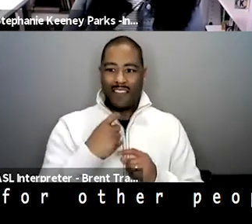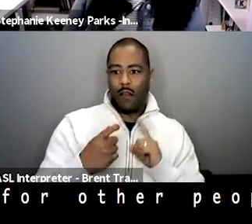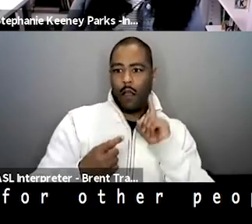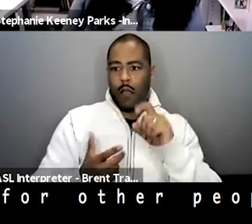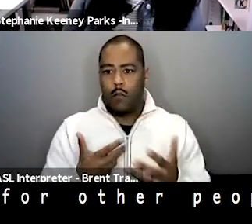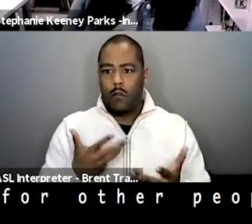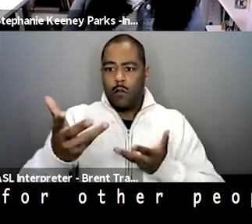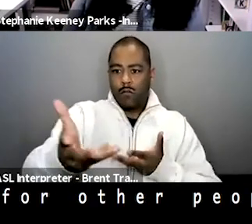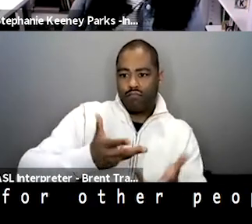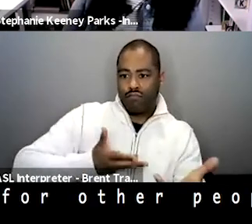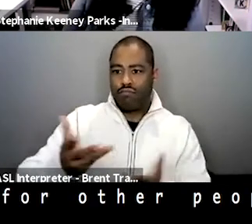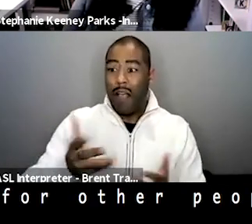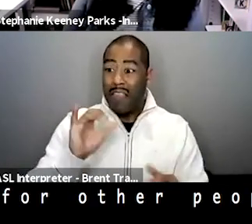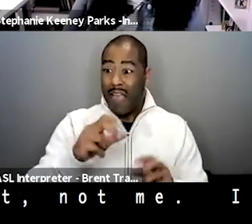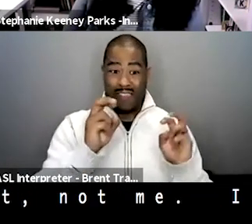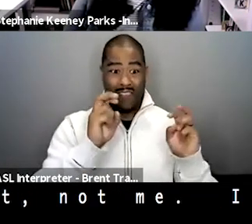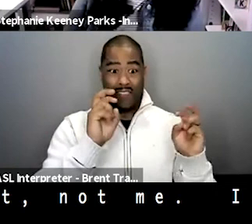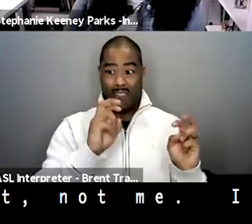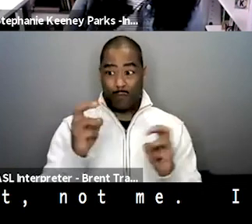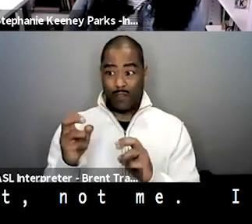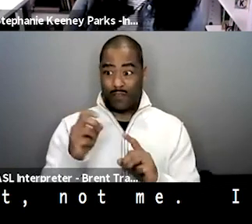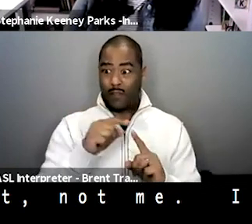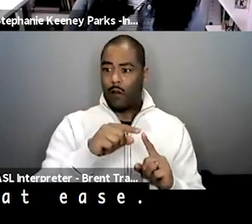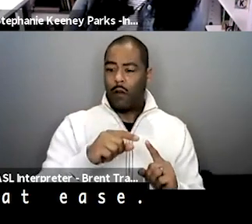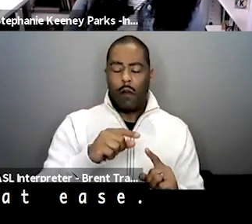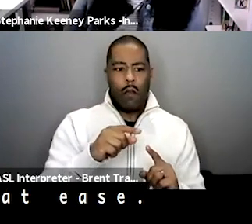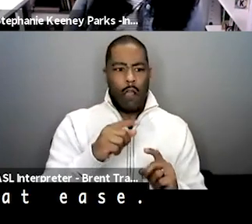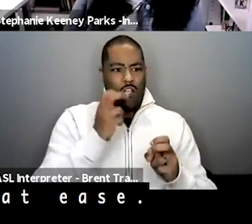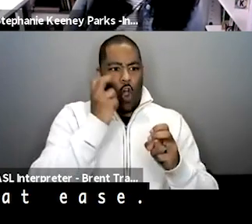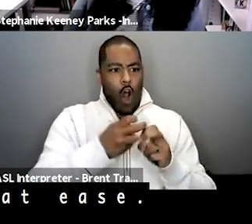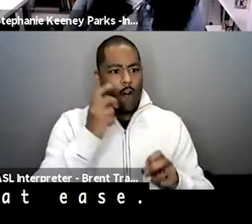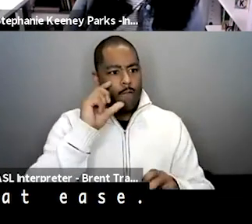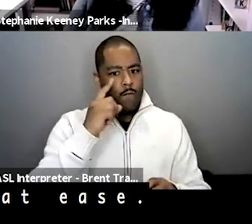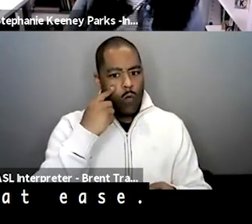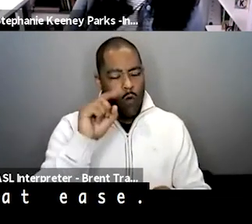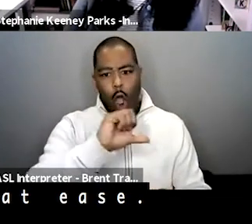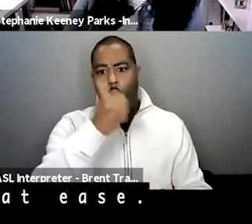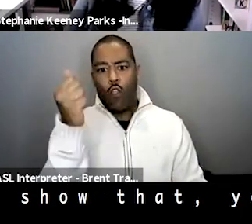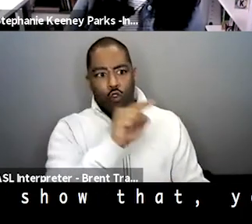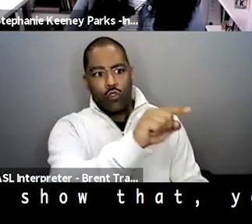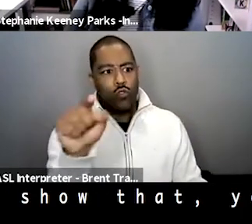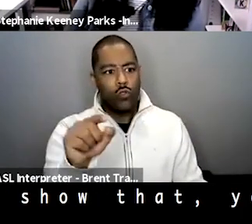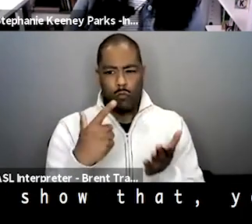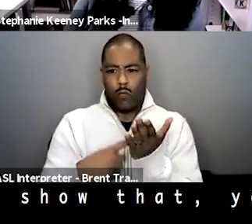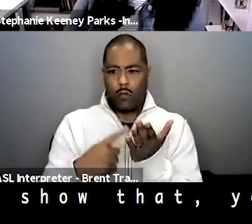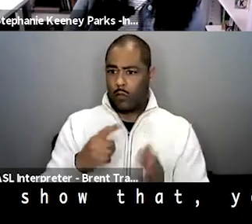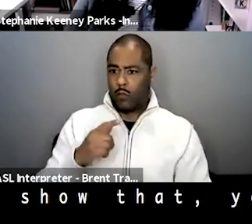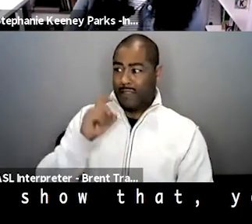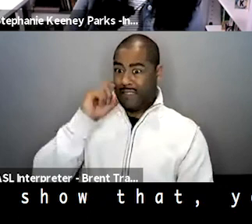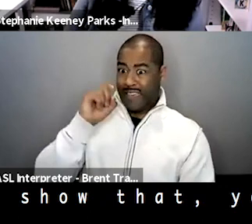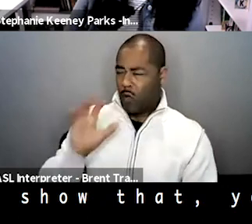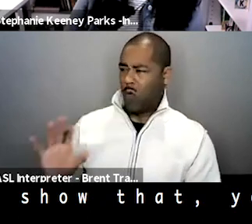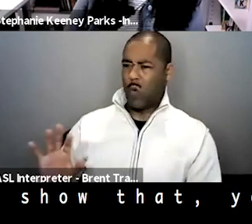crux of it, is that these are subjects that are hard for other people to talk about, not me. And so I want to put them at ease. And I want to